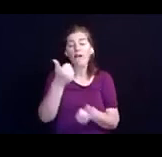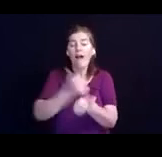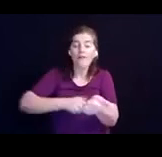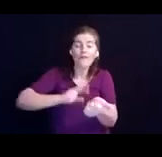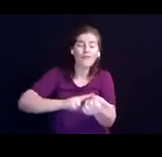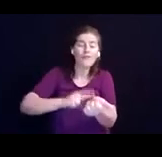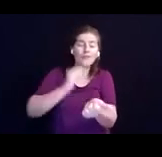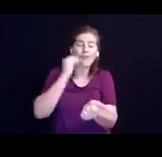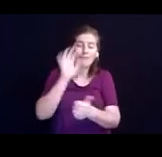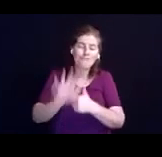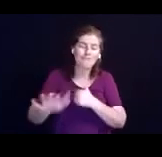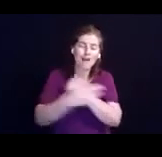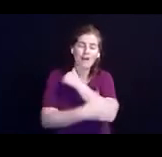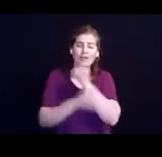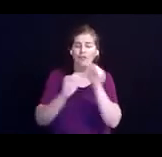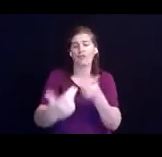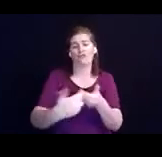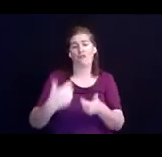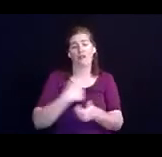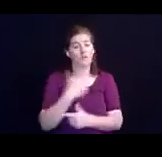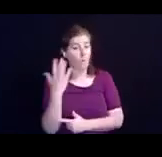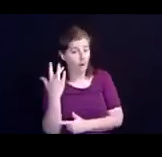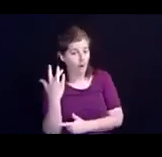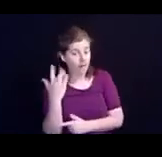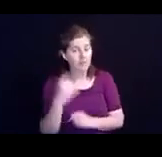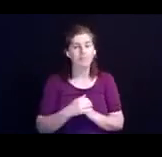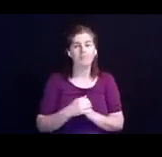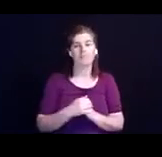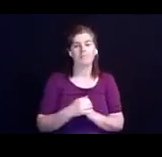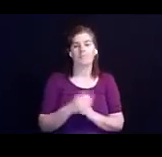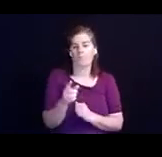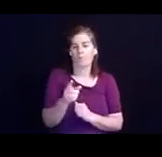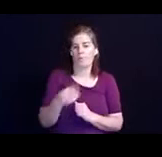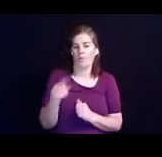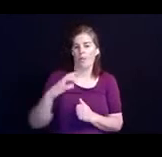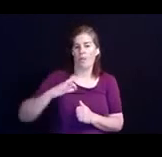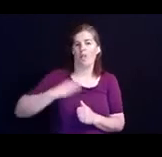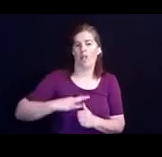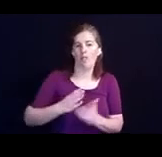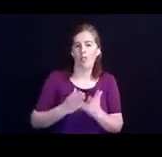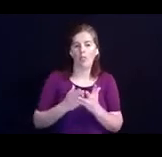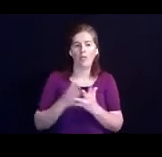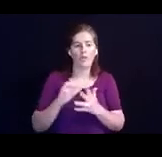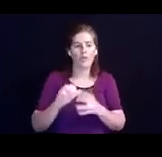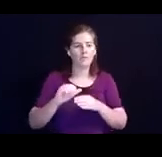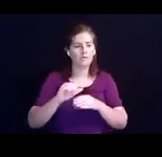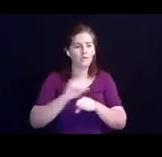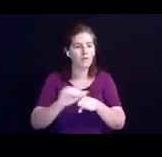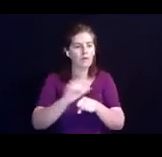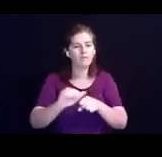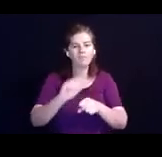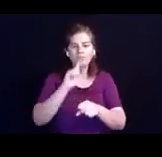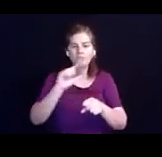the country should join us. And why? Because you will gain through this effort practical